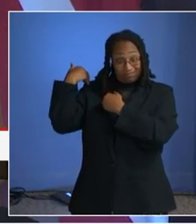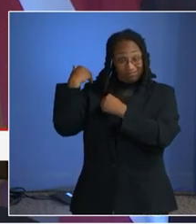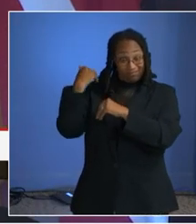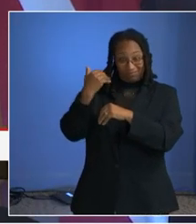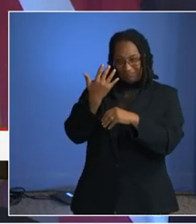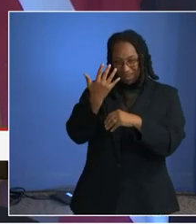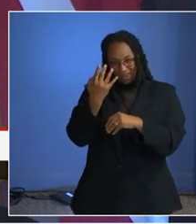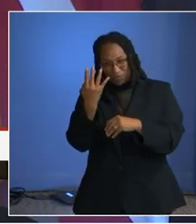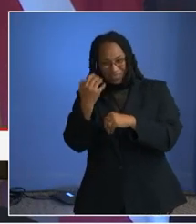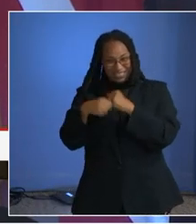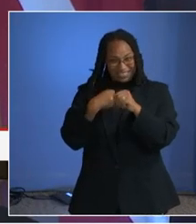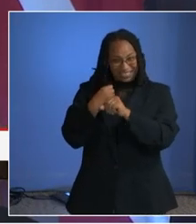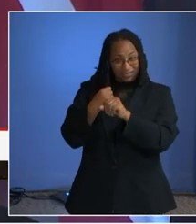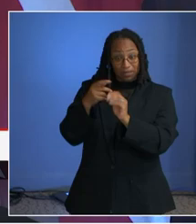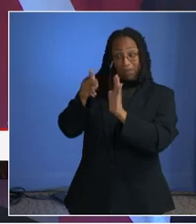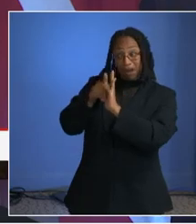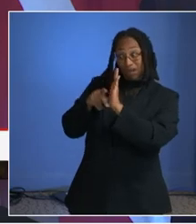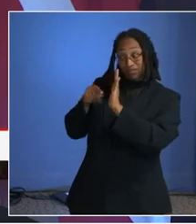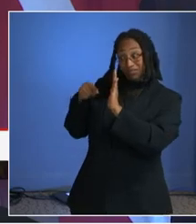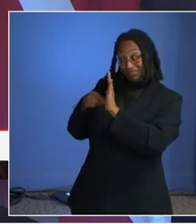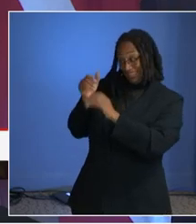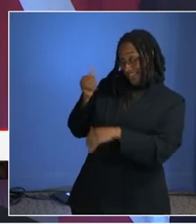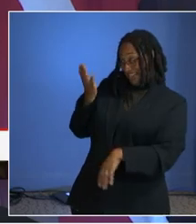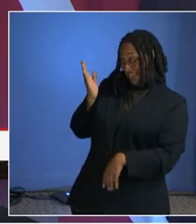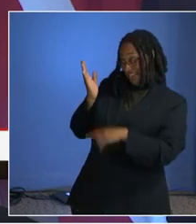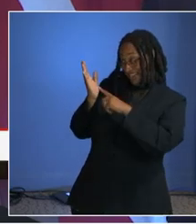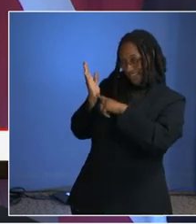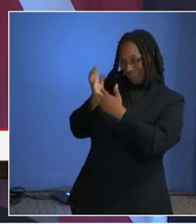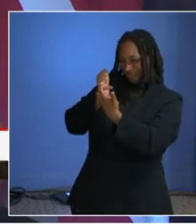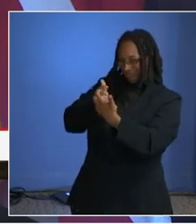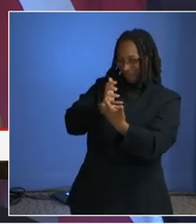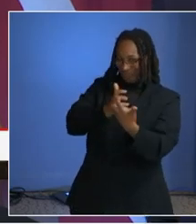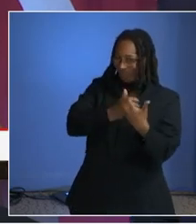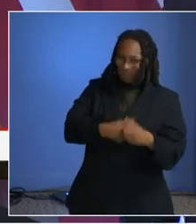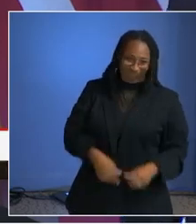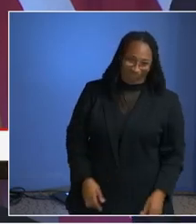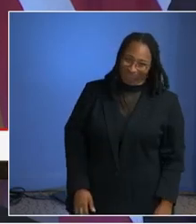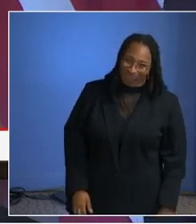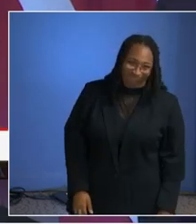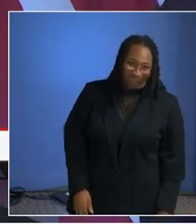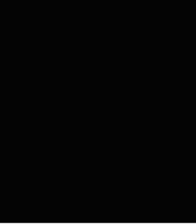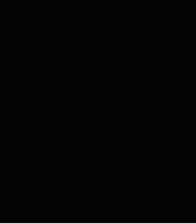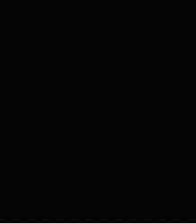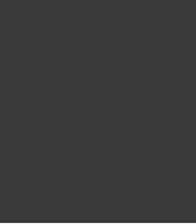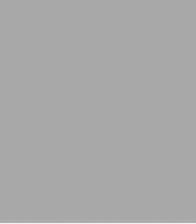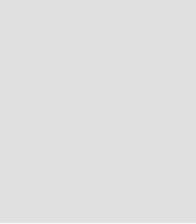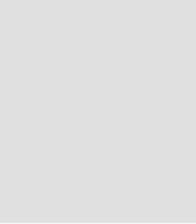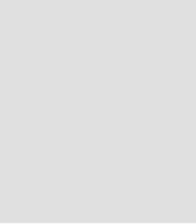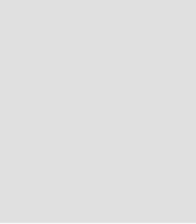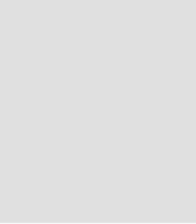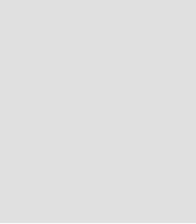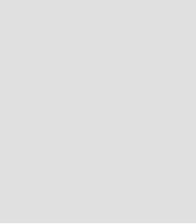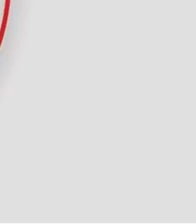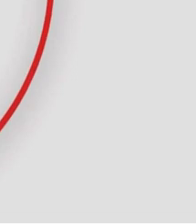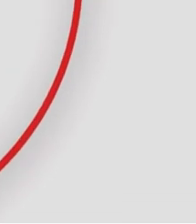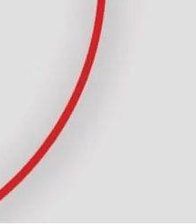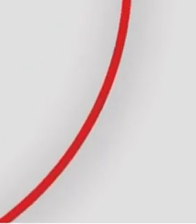streets. All right, thank you, everybody. Thank you.